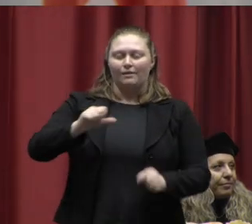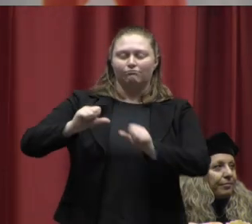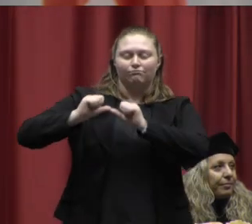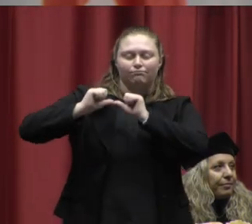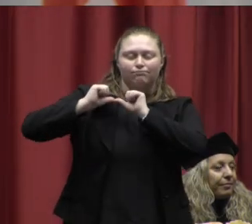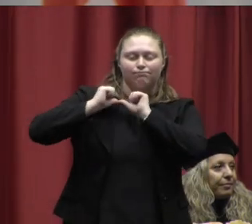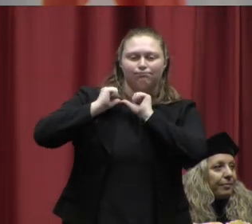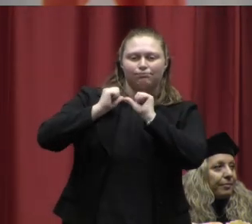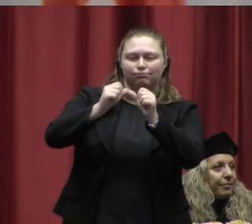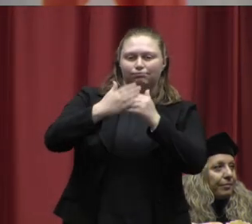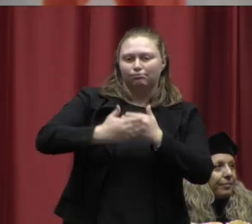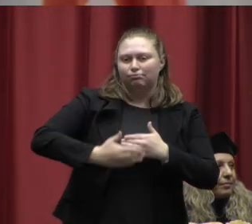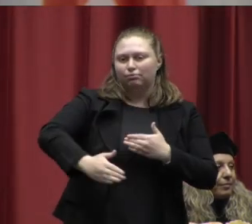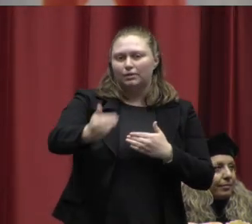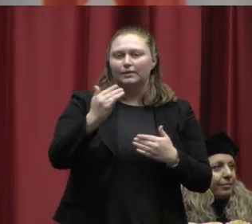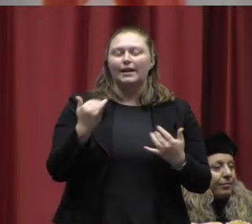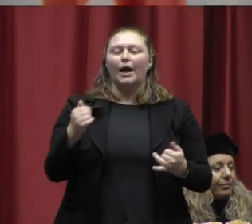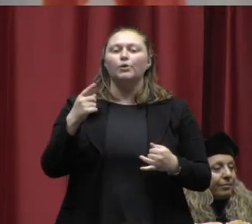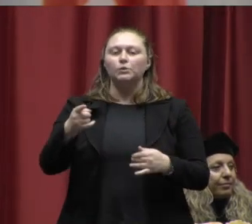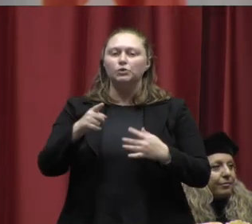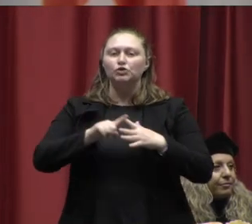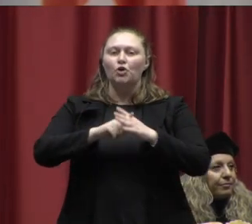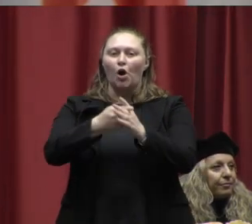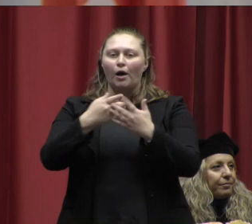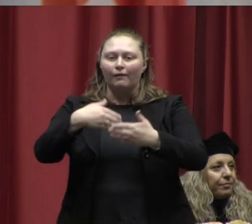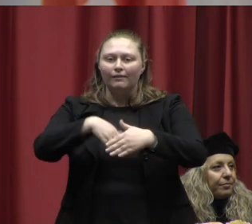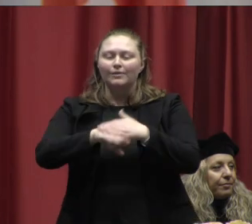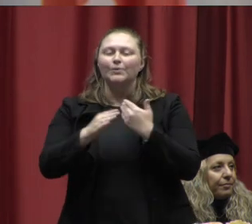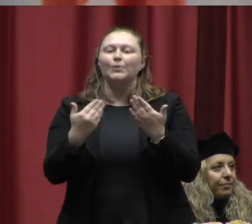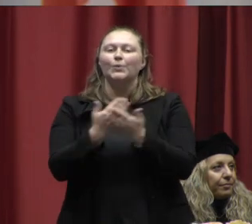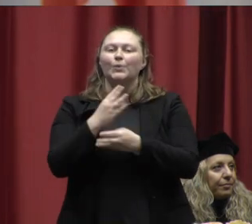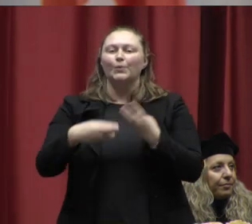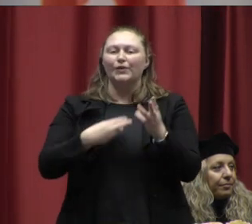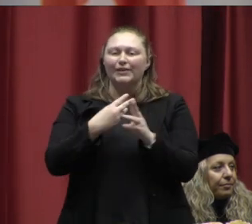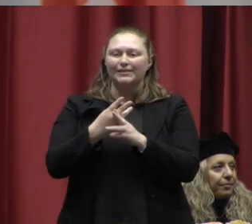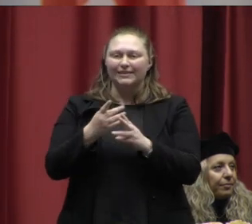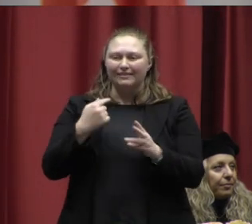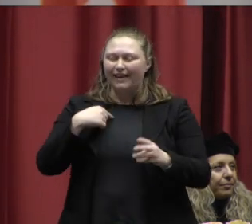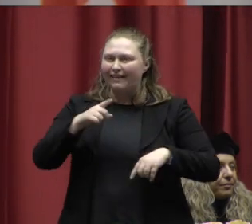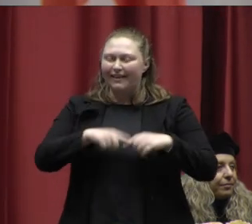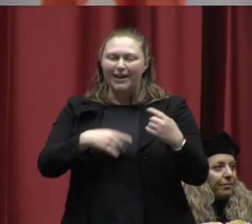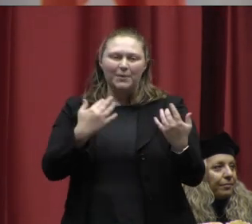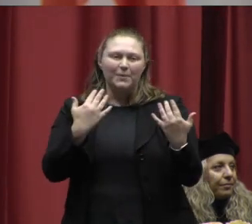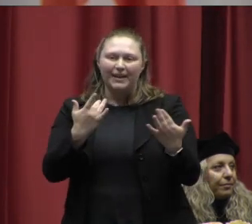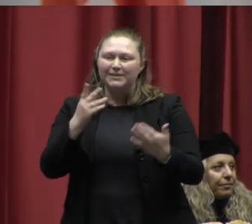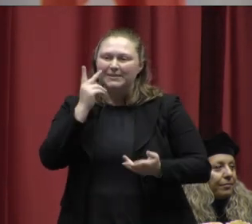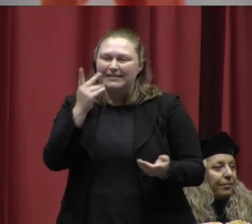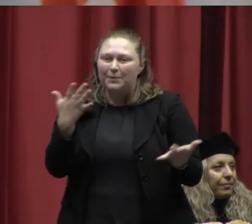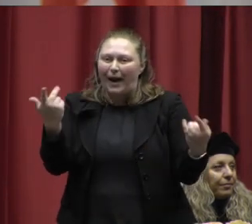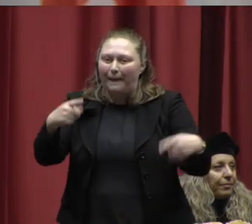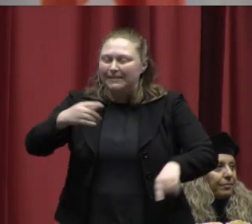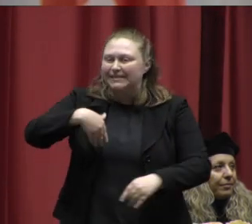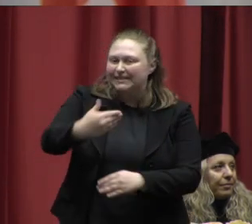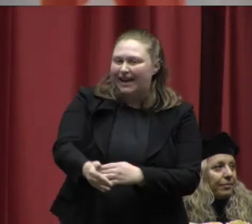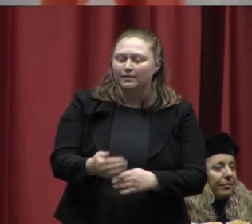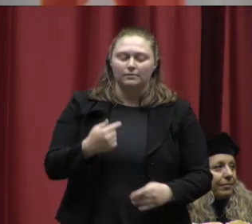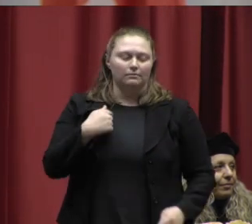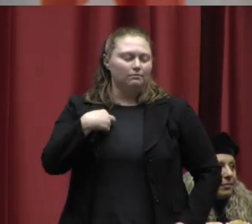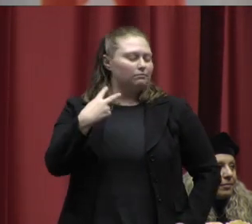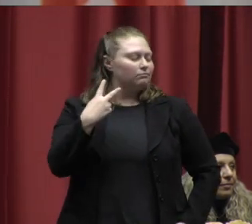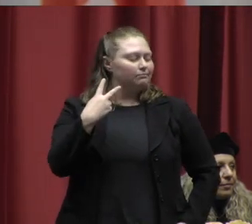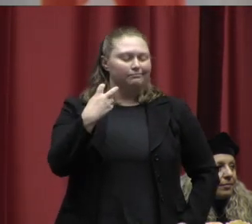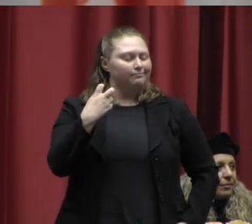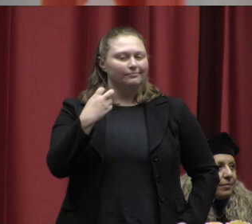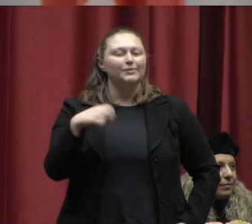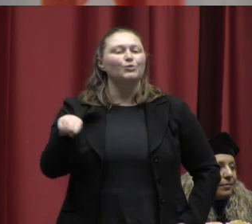as you forge your way in the world. I can't wait to see what you do next, and I have no doubt you